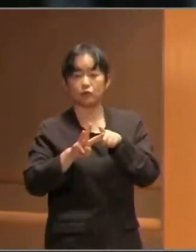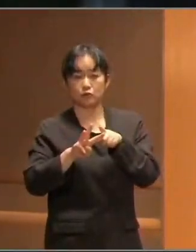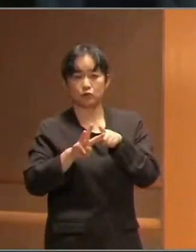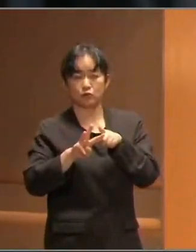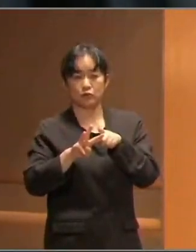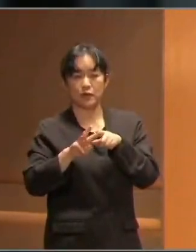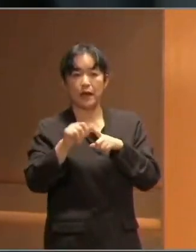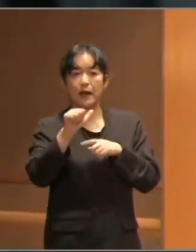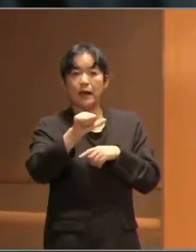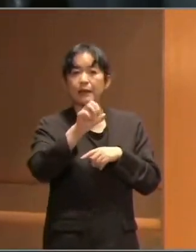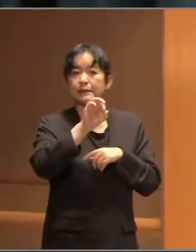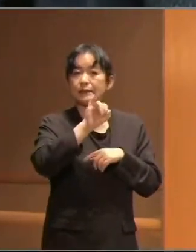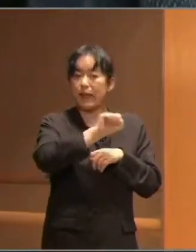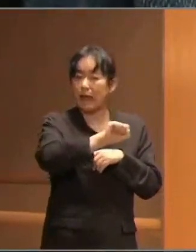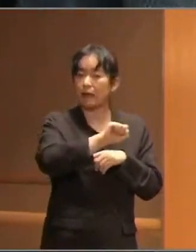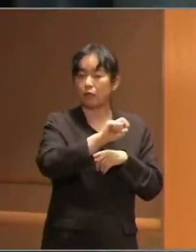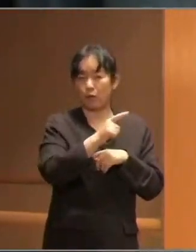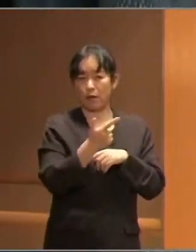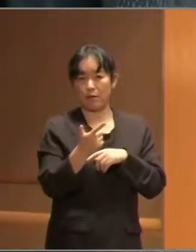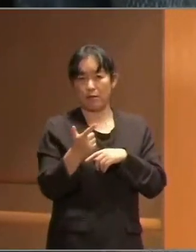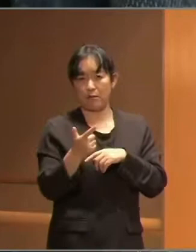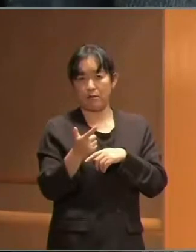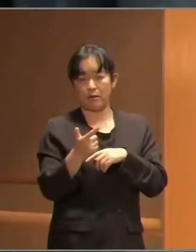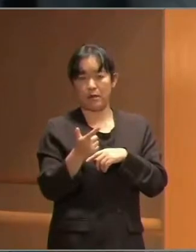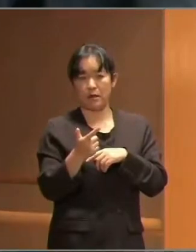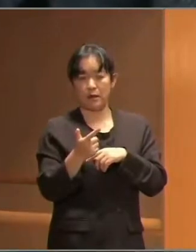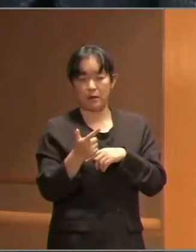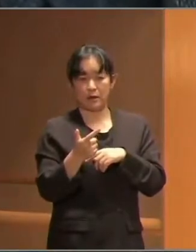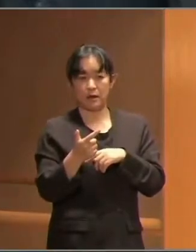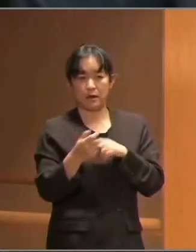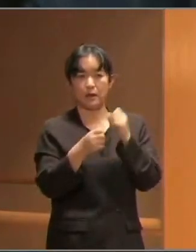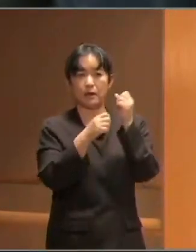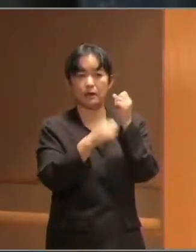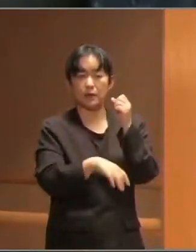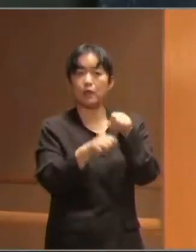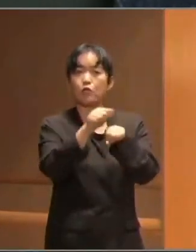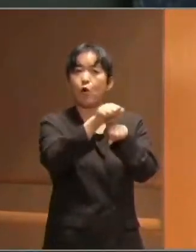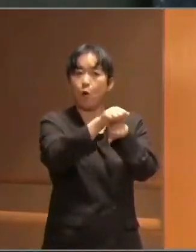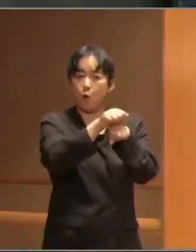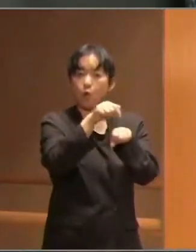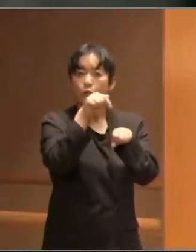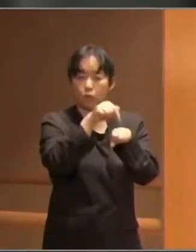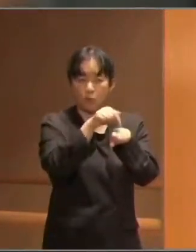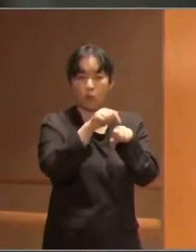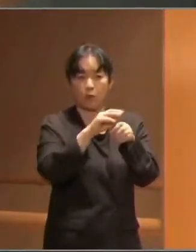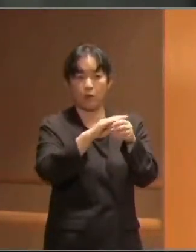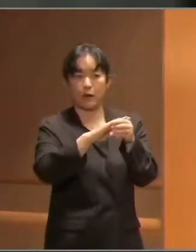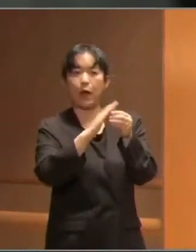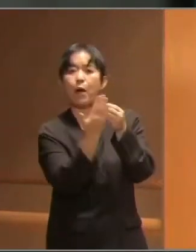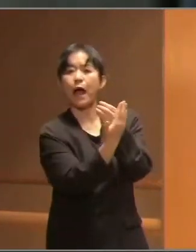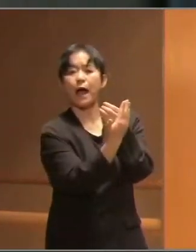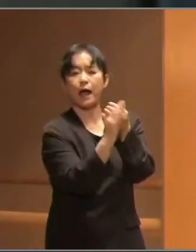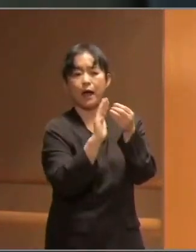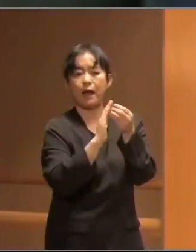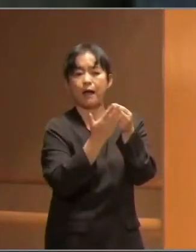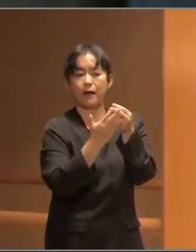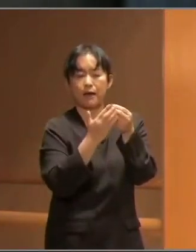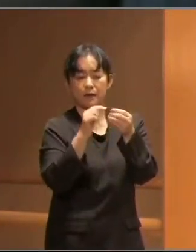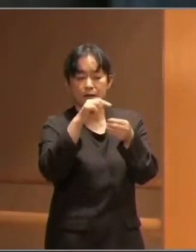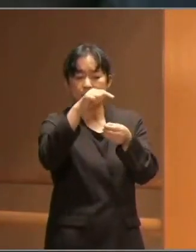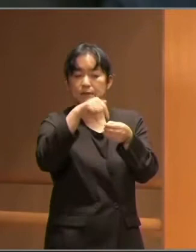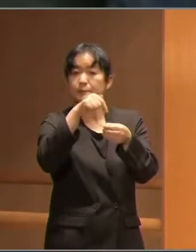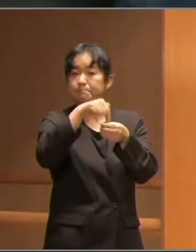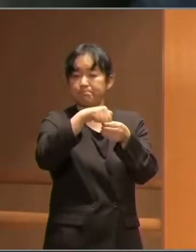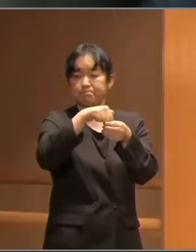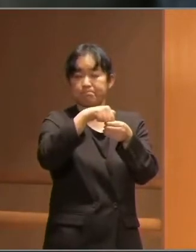mulberry, paper bush, diplomorpha, there are various woods, but we use the bark. The point is that we use the bark, and